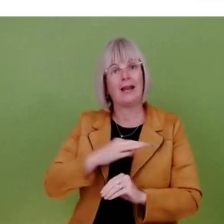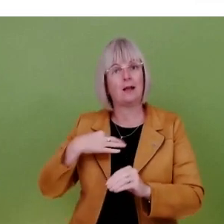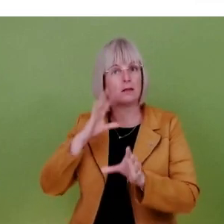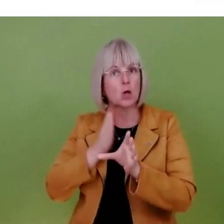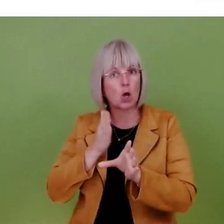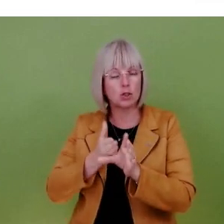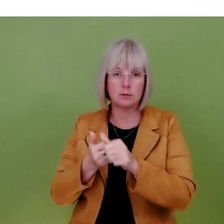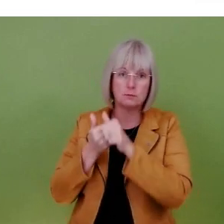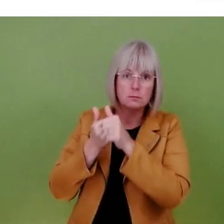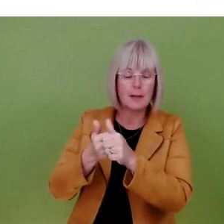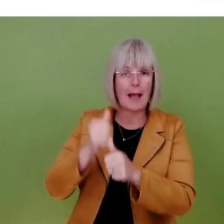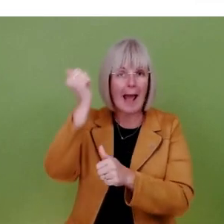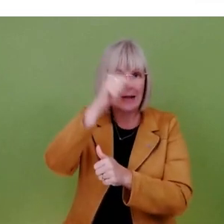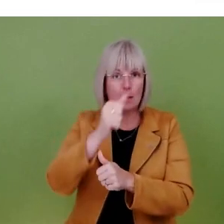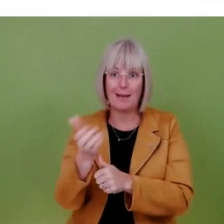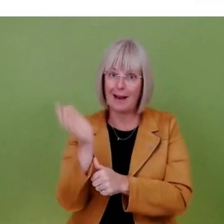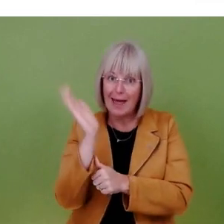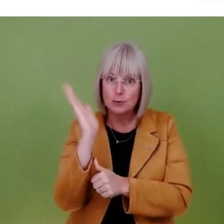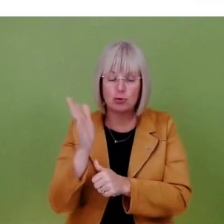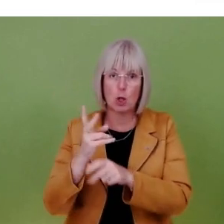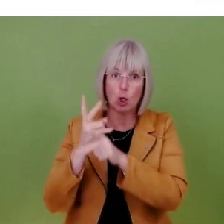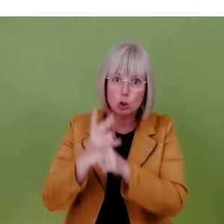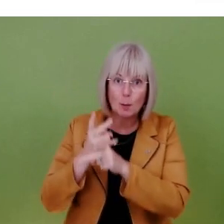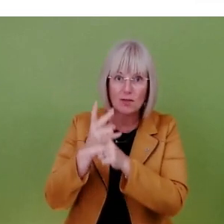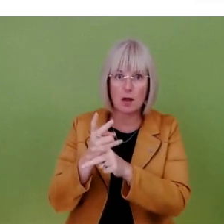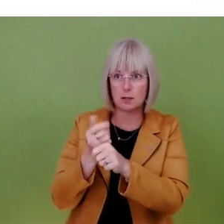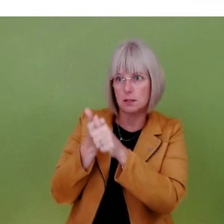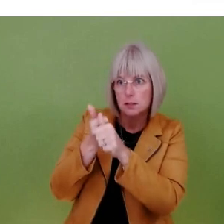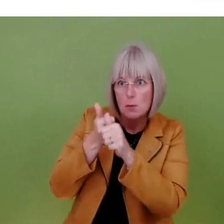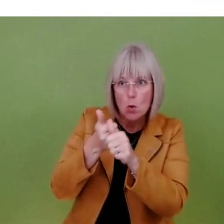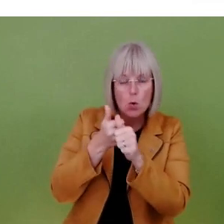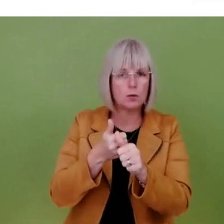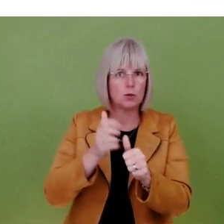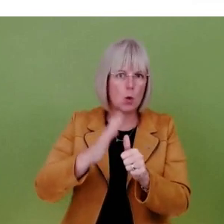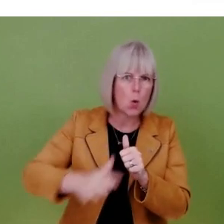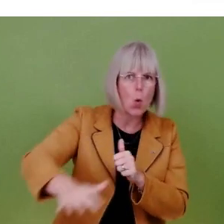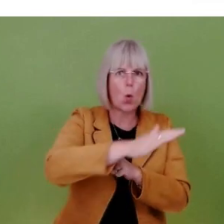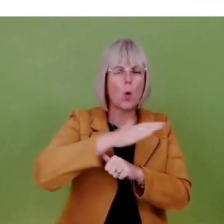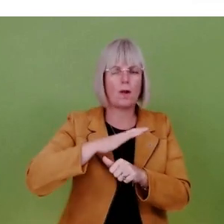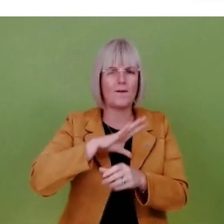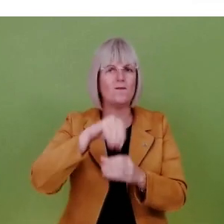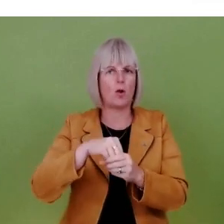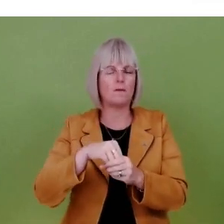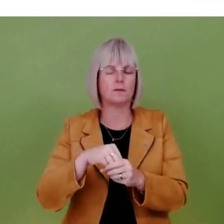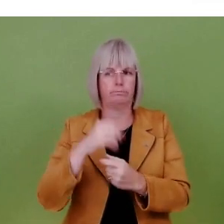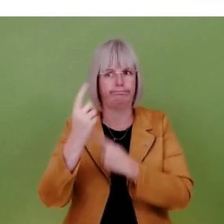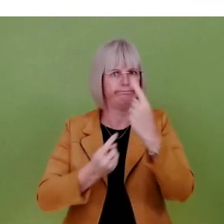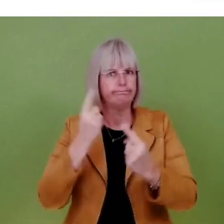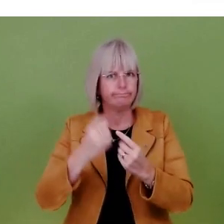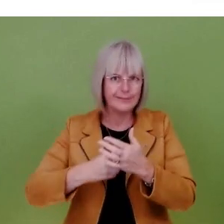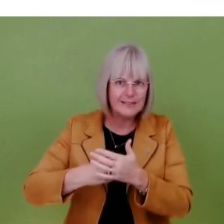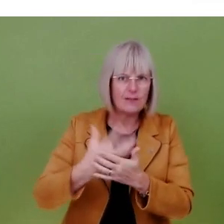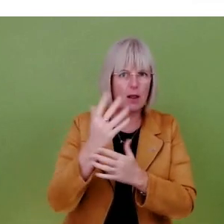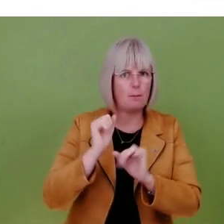as supervisors, so that everybody involved with that training programme is developing their skills to